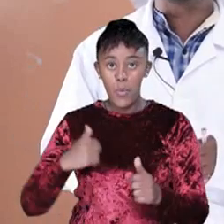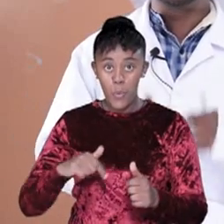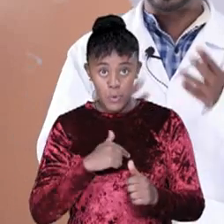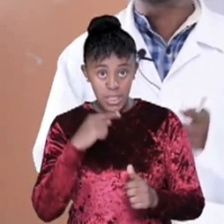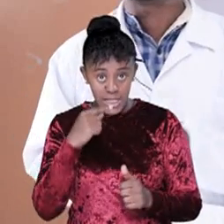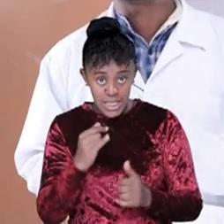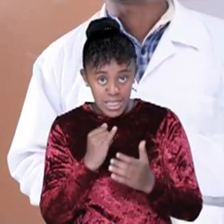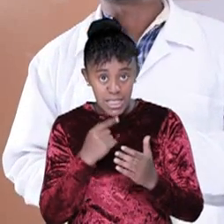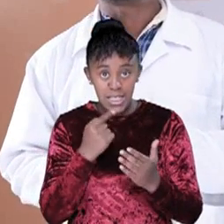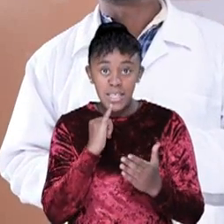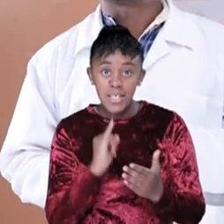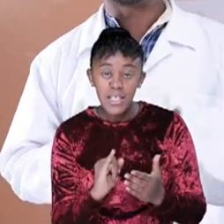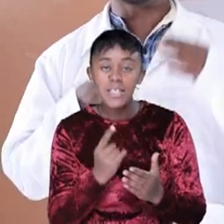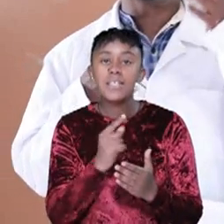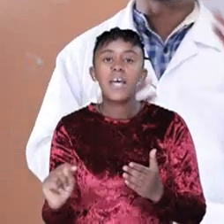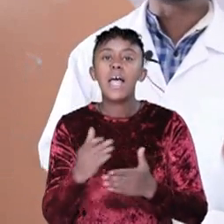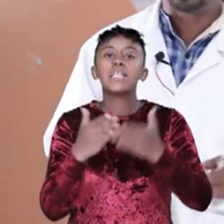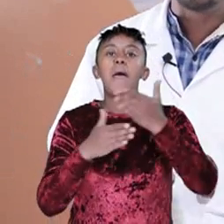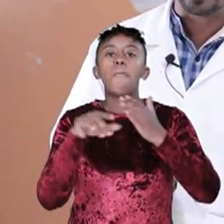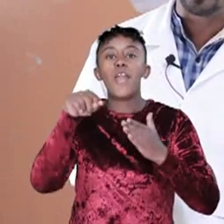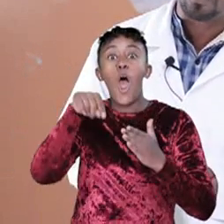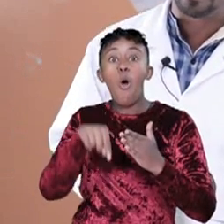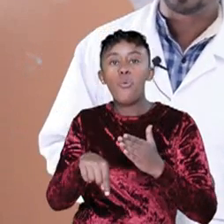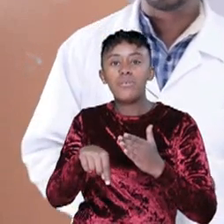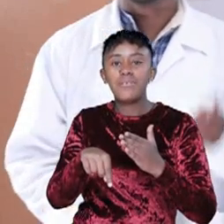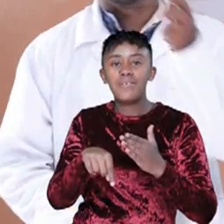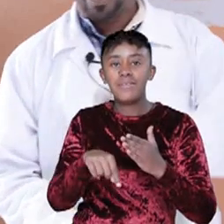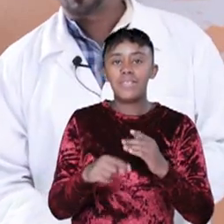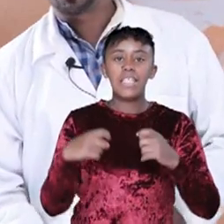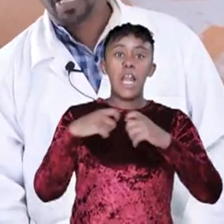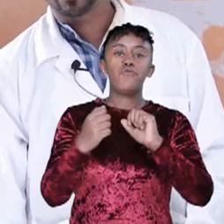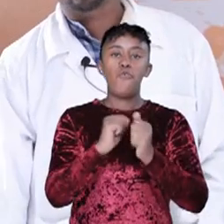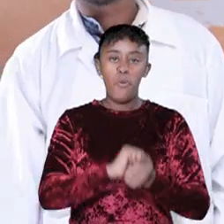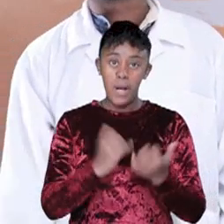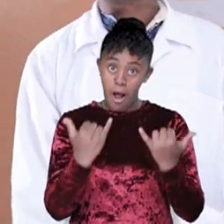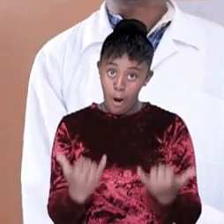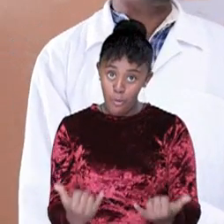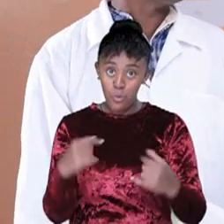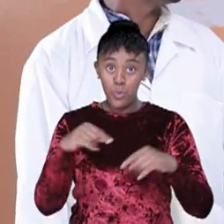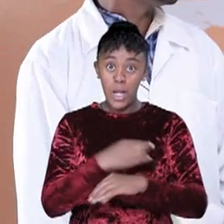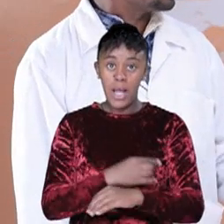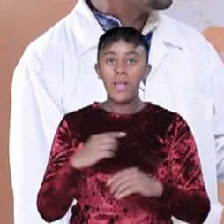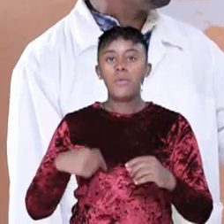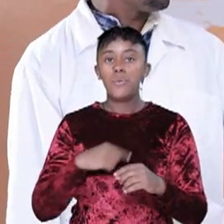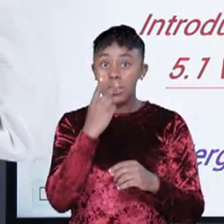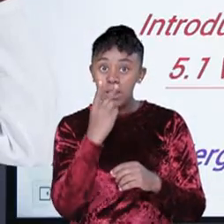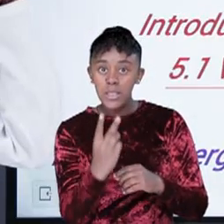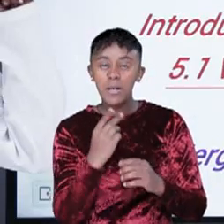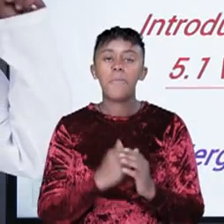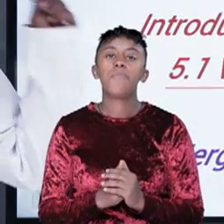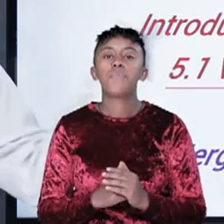say this is the step-down transformer. Now, today we are going to start